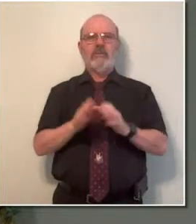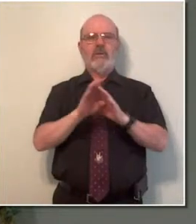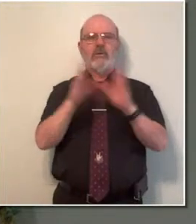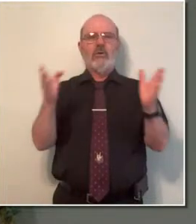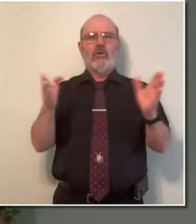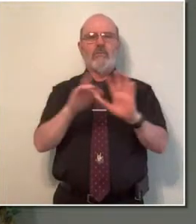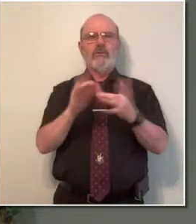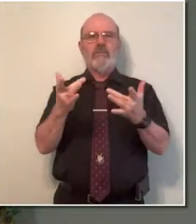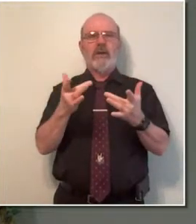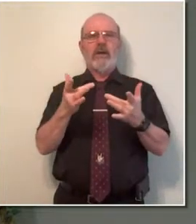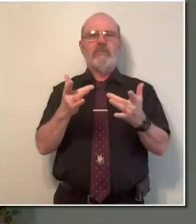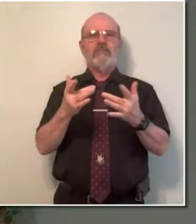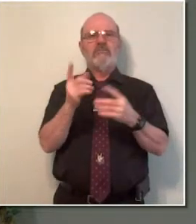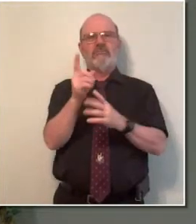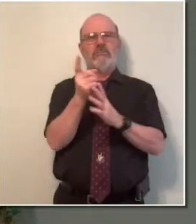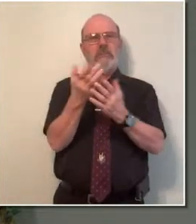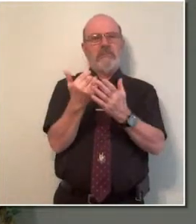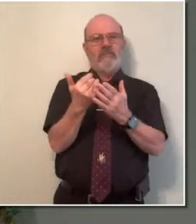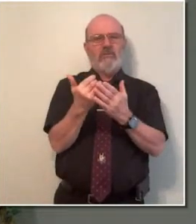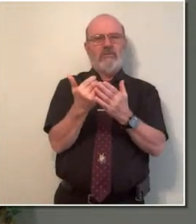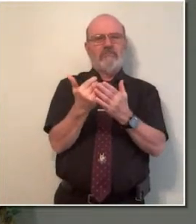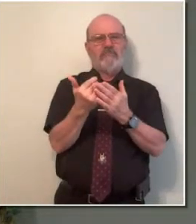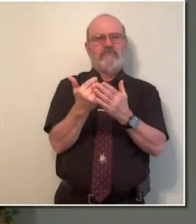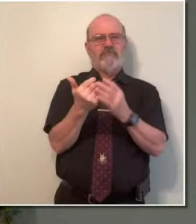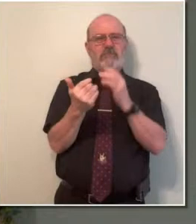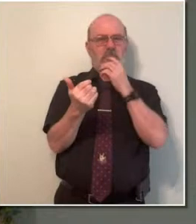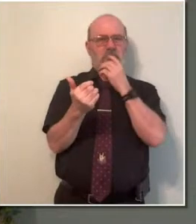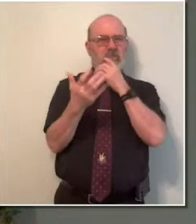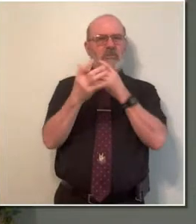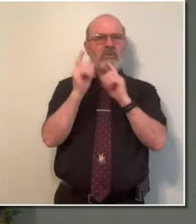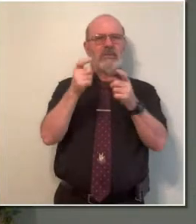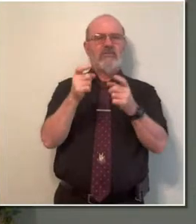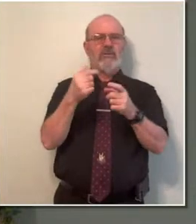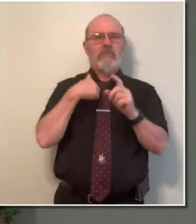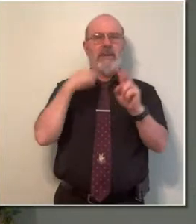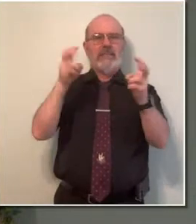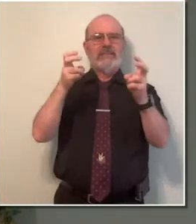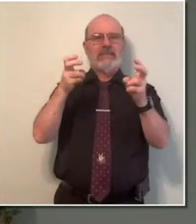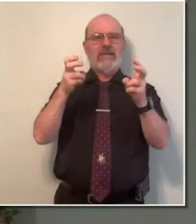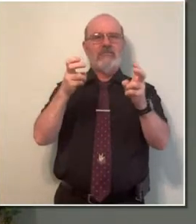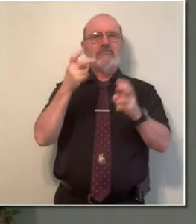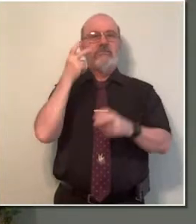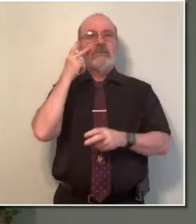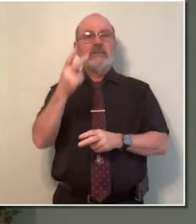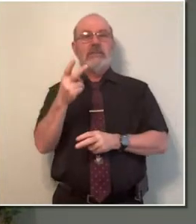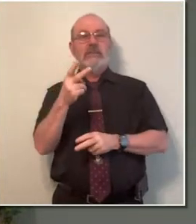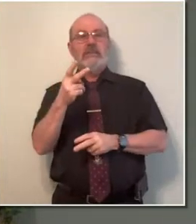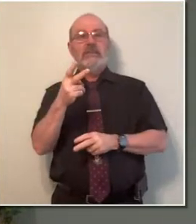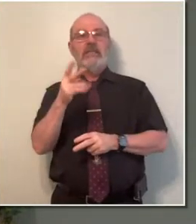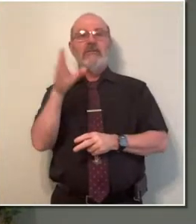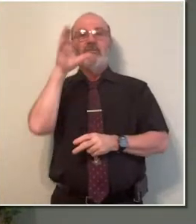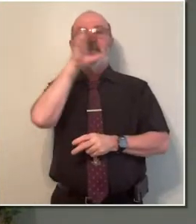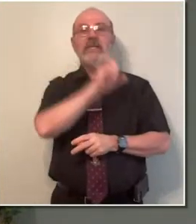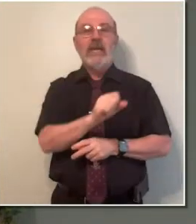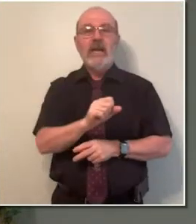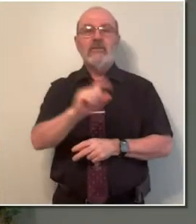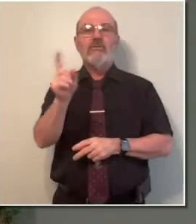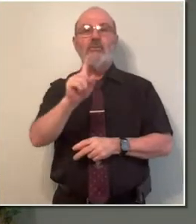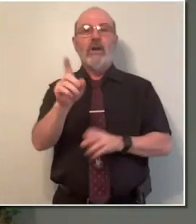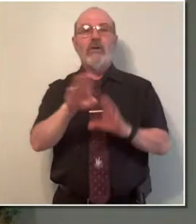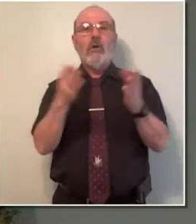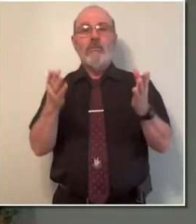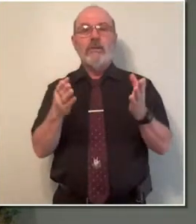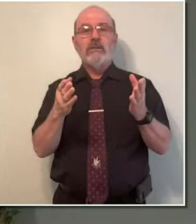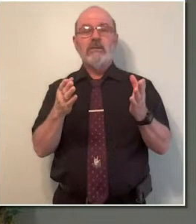tonight. Well, just a minute. Before I have you turn there, I want to give you my title to see if you can guess where to turn. So